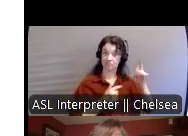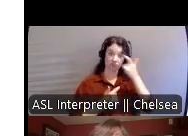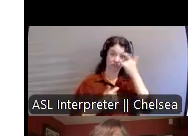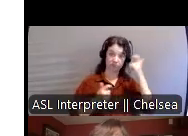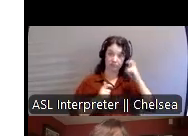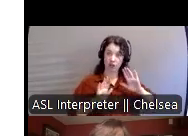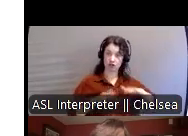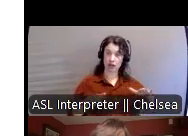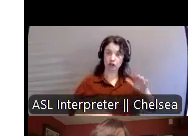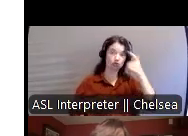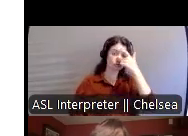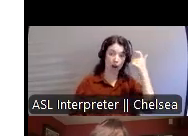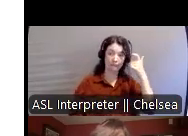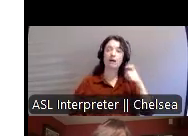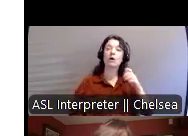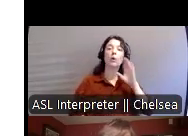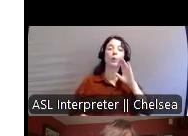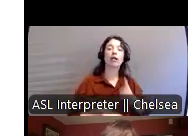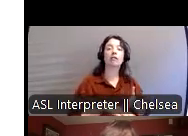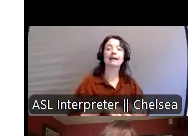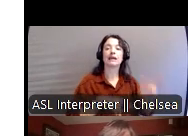of IPV involvement.